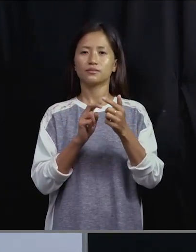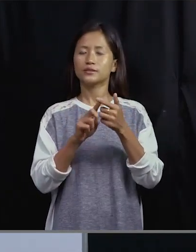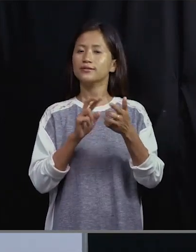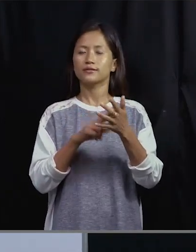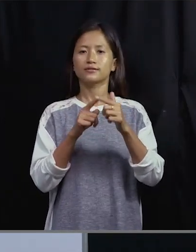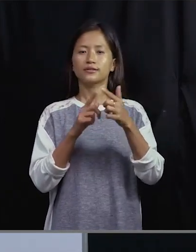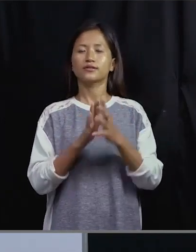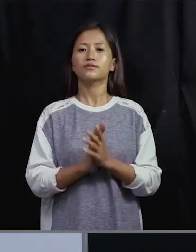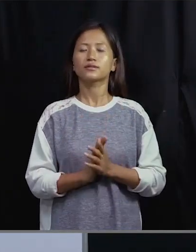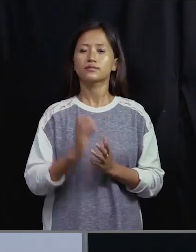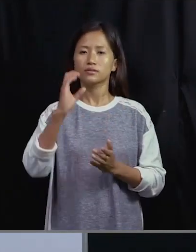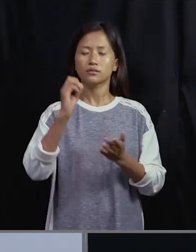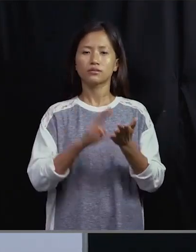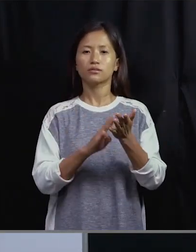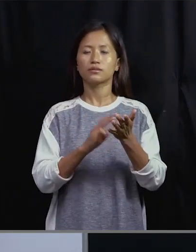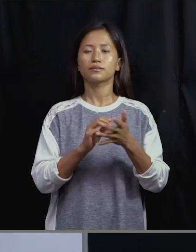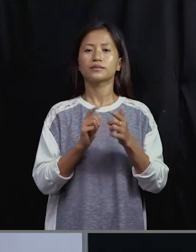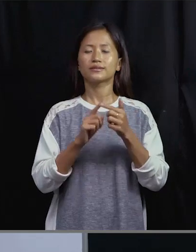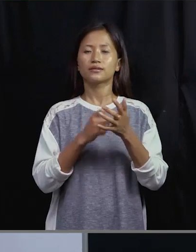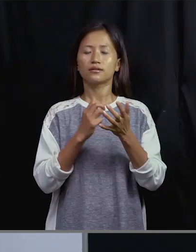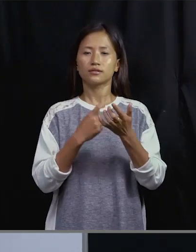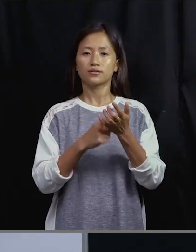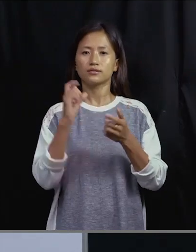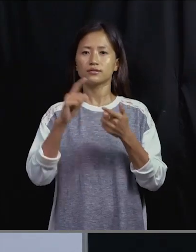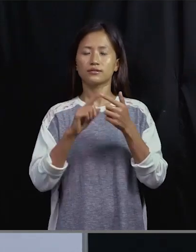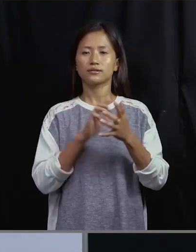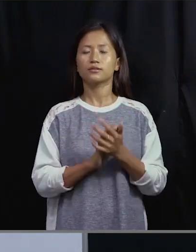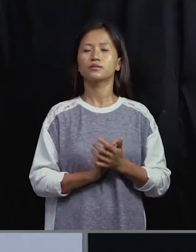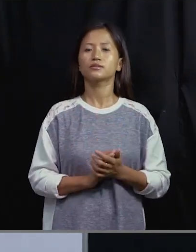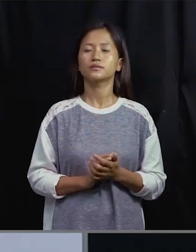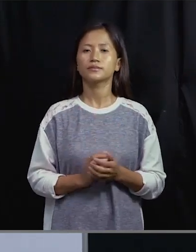commerce, commerce activity. Now,